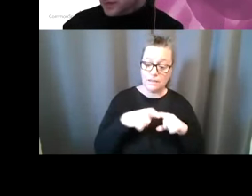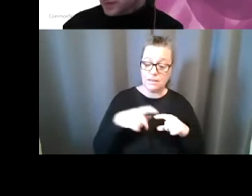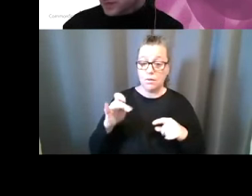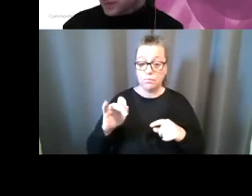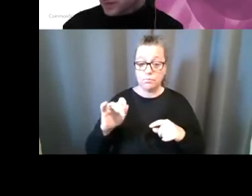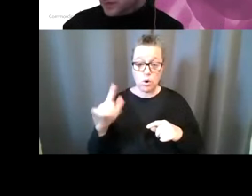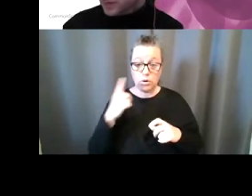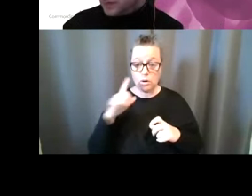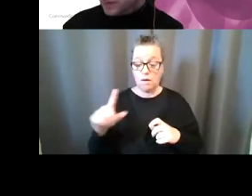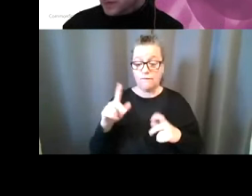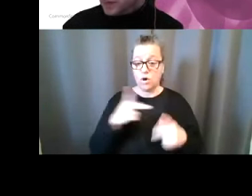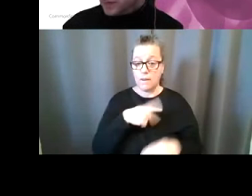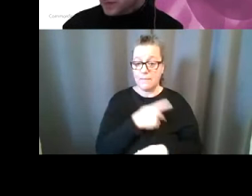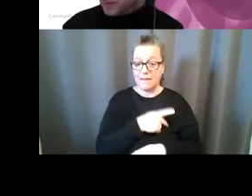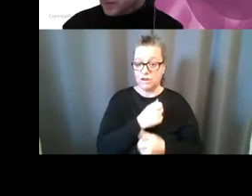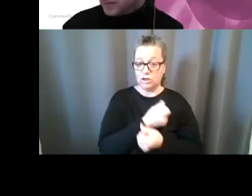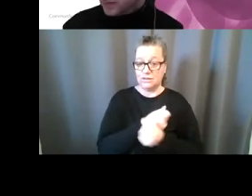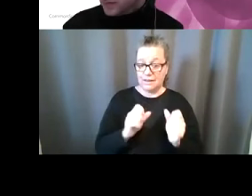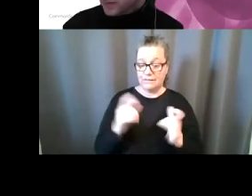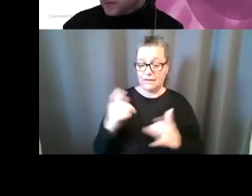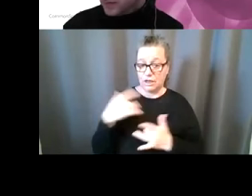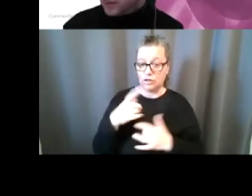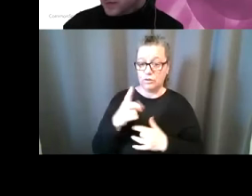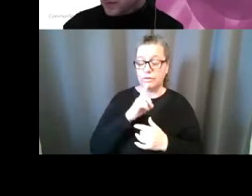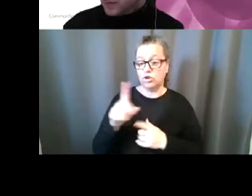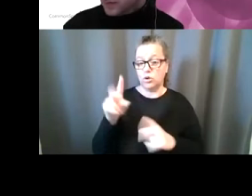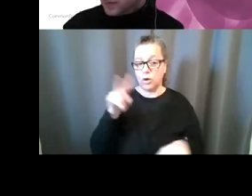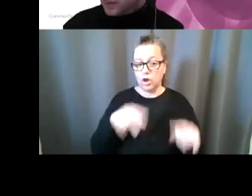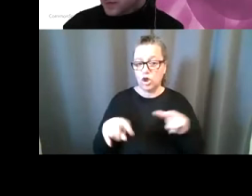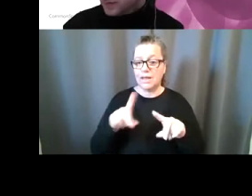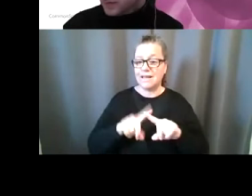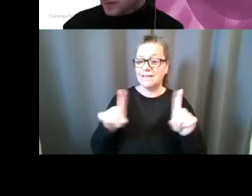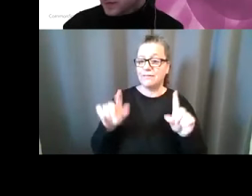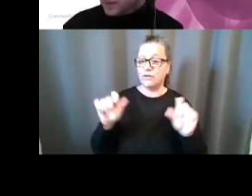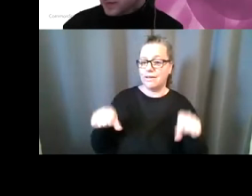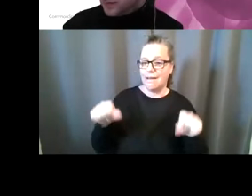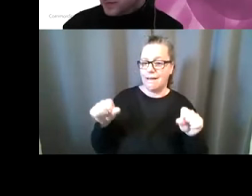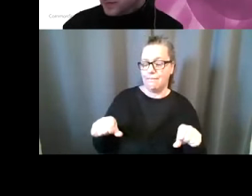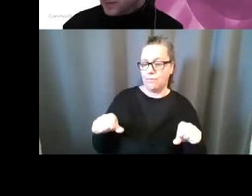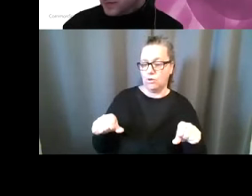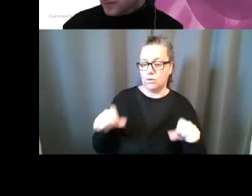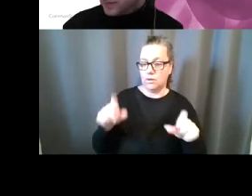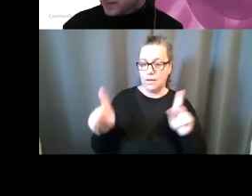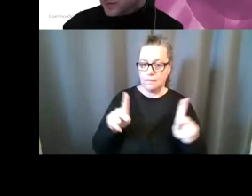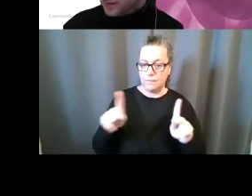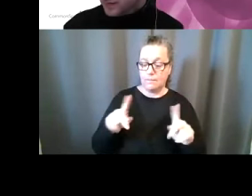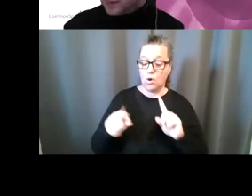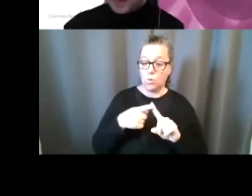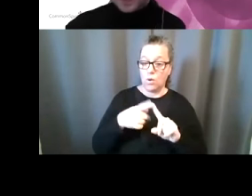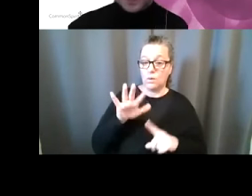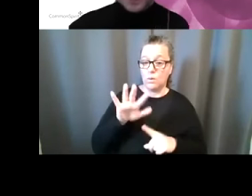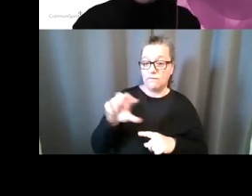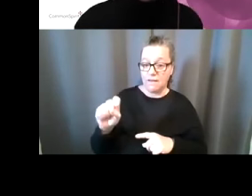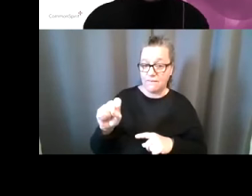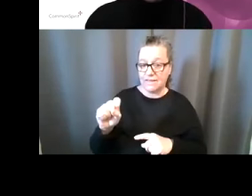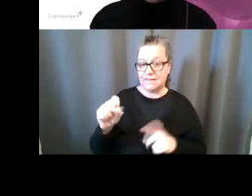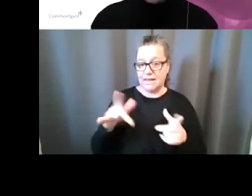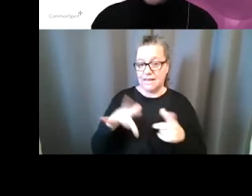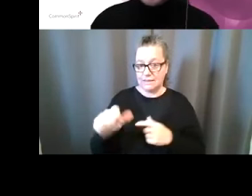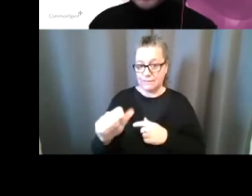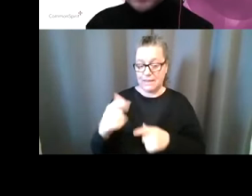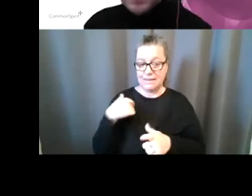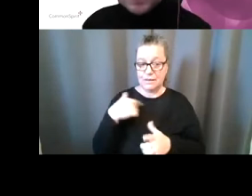patient safety concerns, and ensuring that we're considering differently abled folks when we're 5Sing a space or any process that involves motion. And we